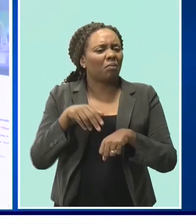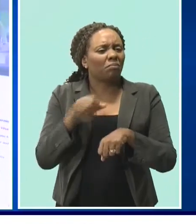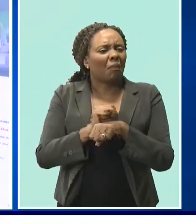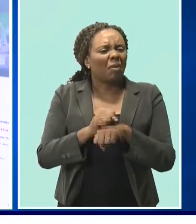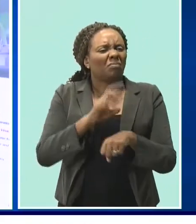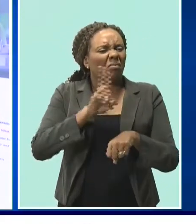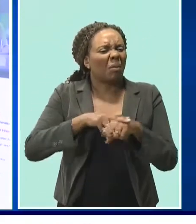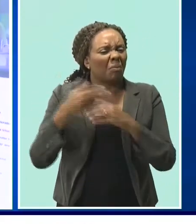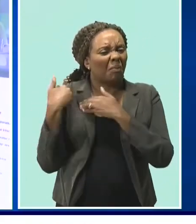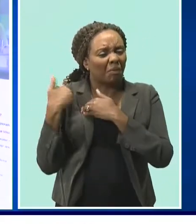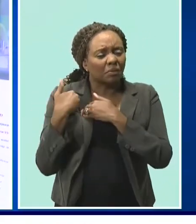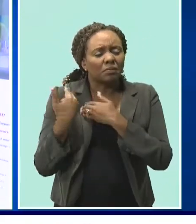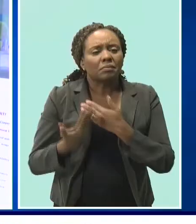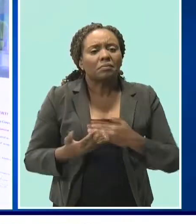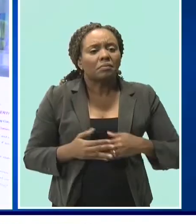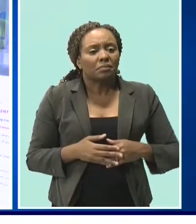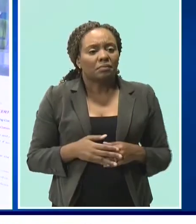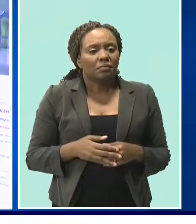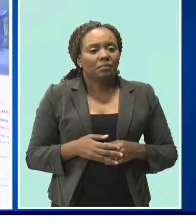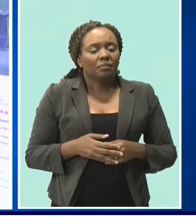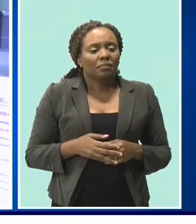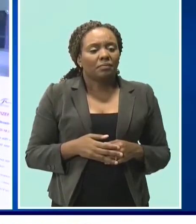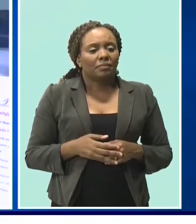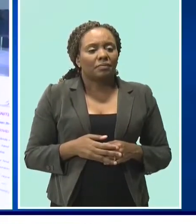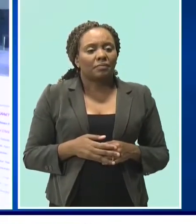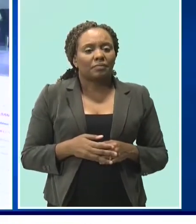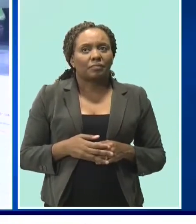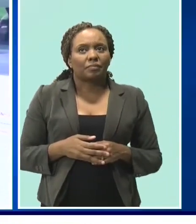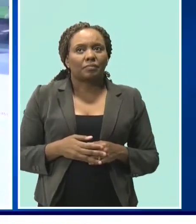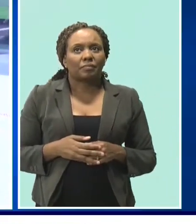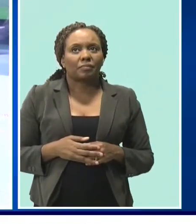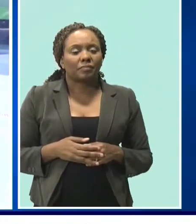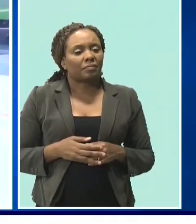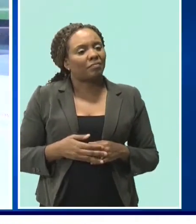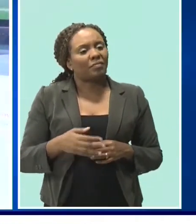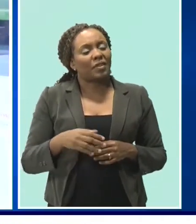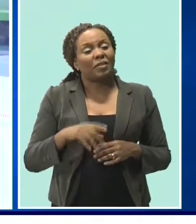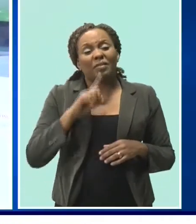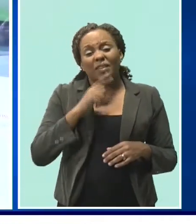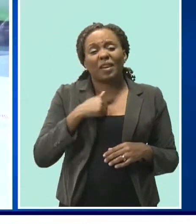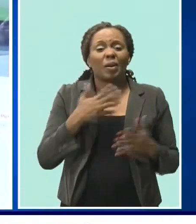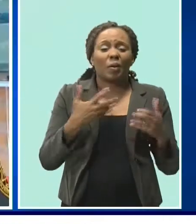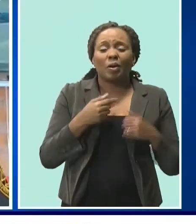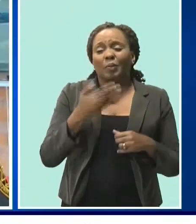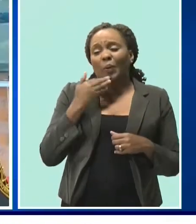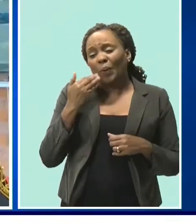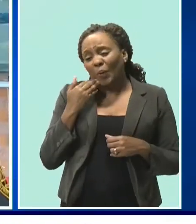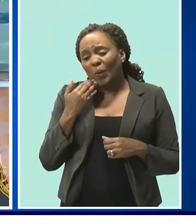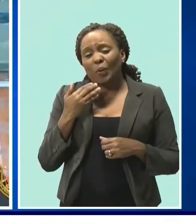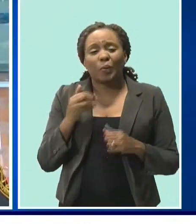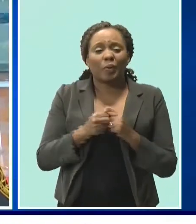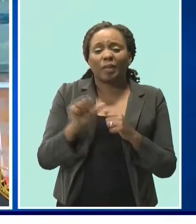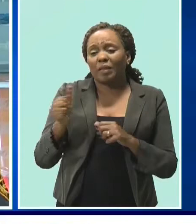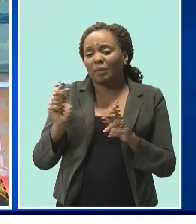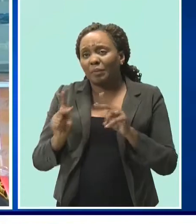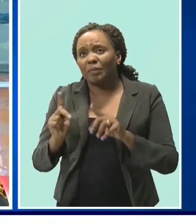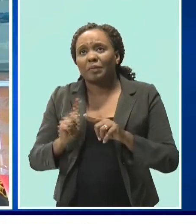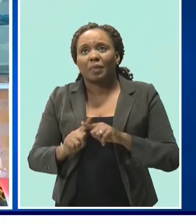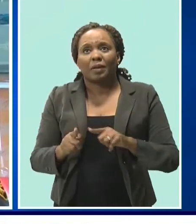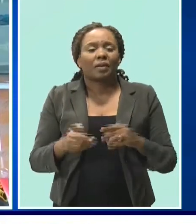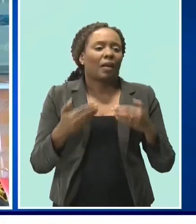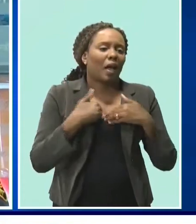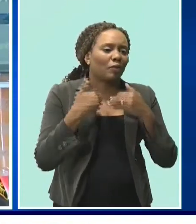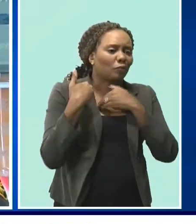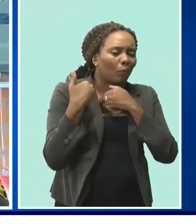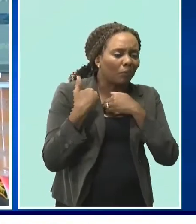It was, honestly, it was like you want to be home some days when everybody home, but at the same time you can't be home when you have your